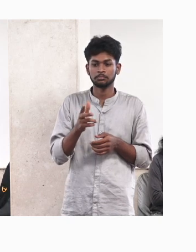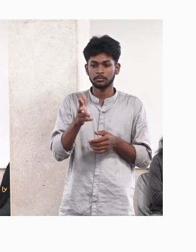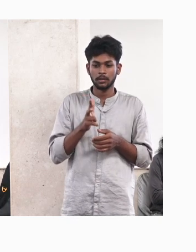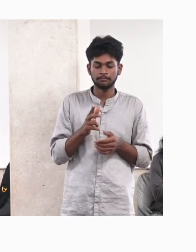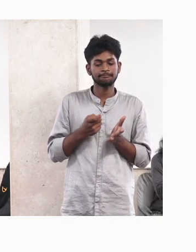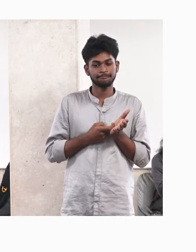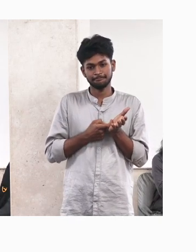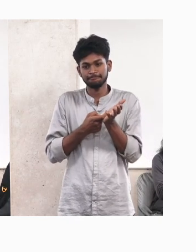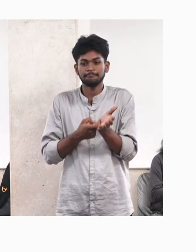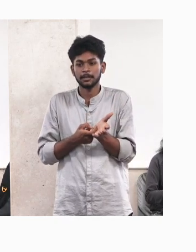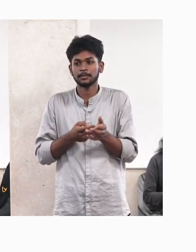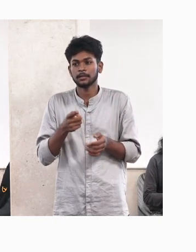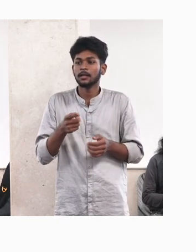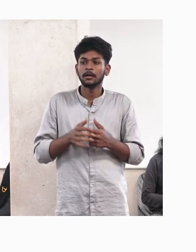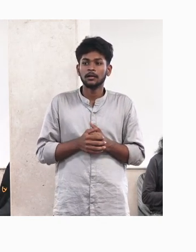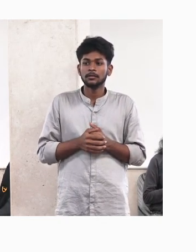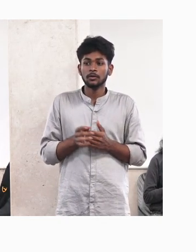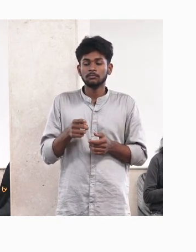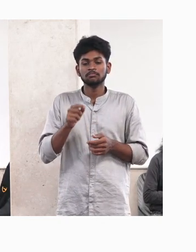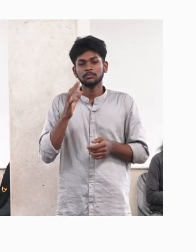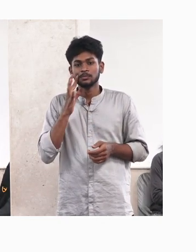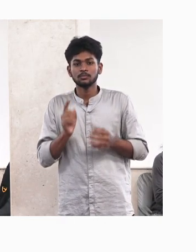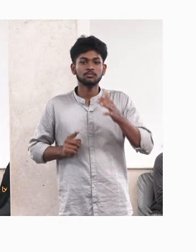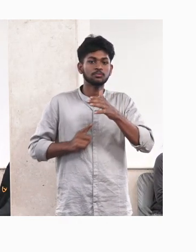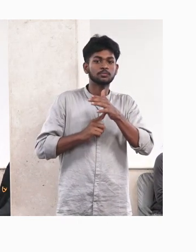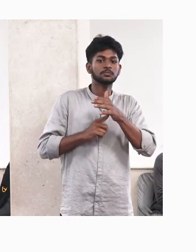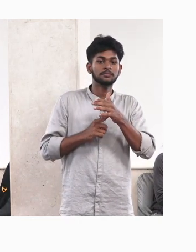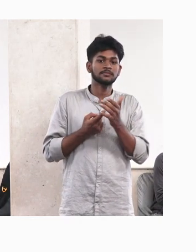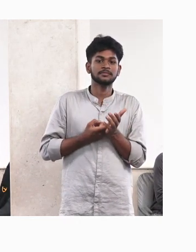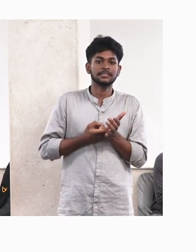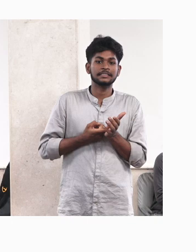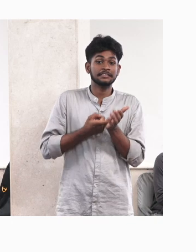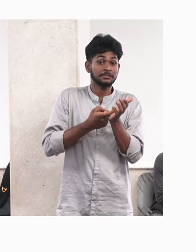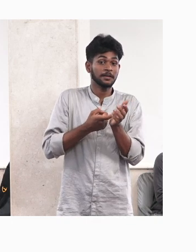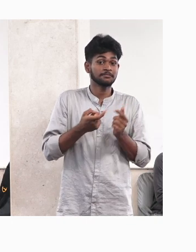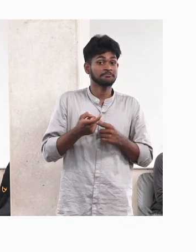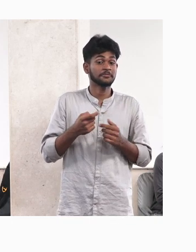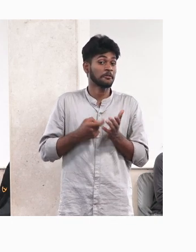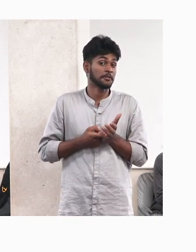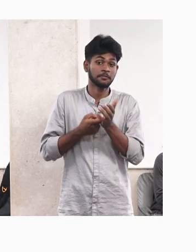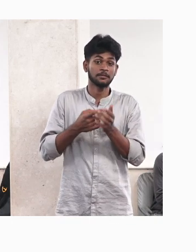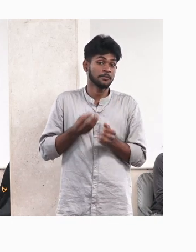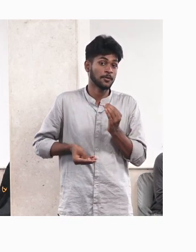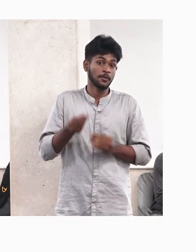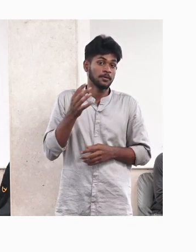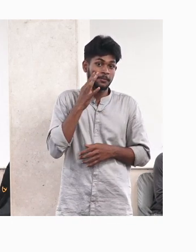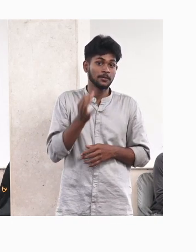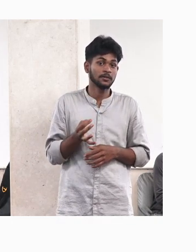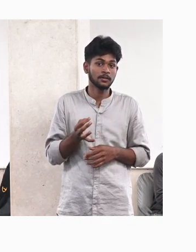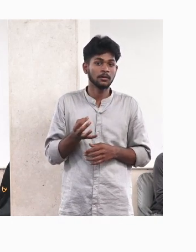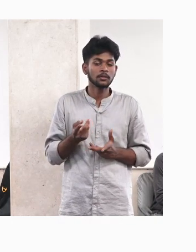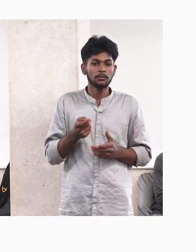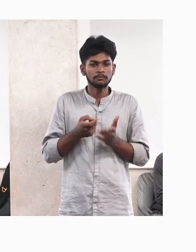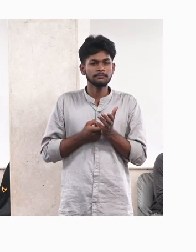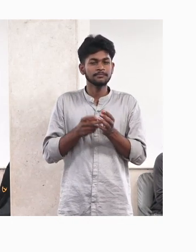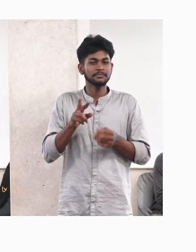because this is another main principle, the respect. Respect the person in the whole